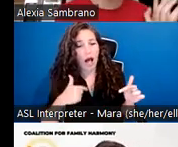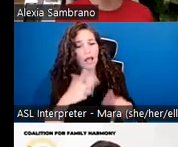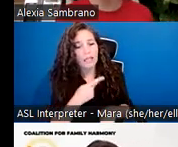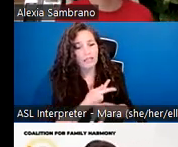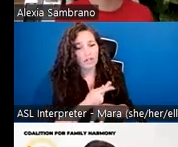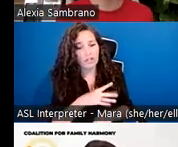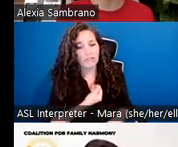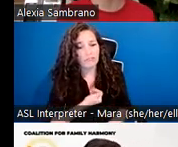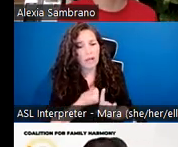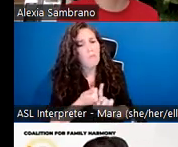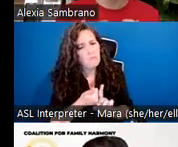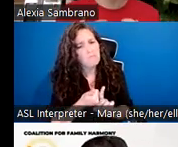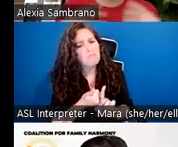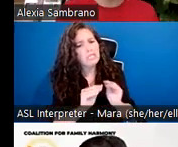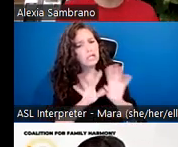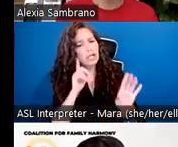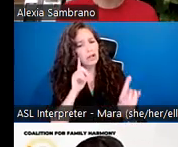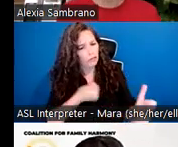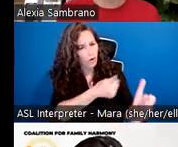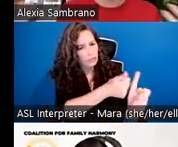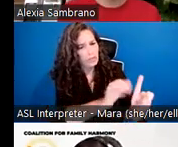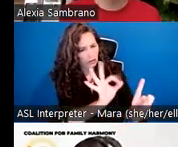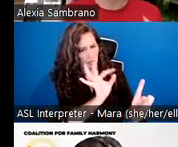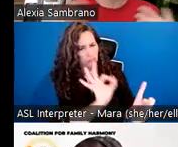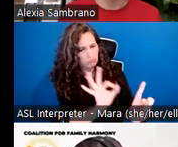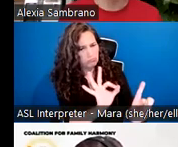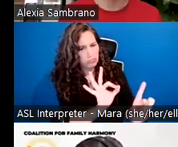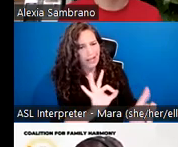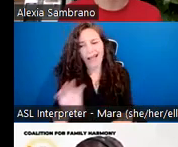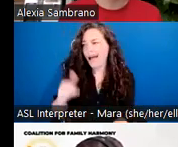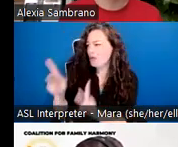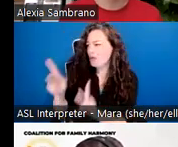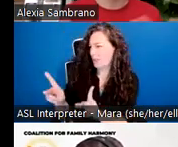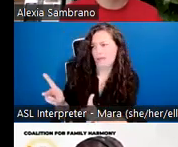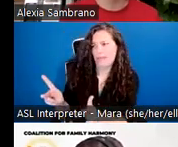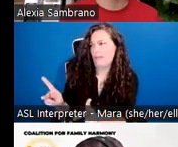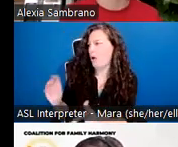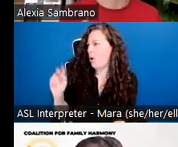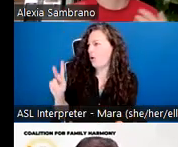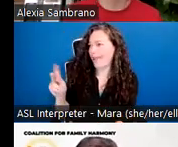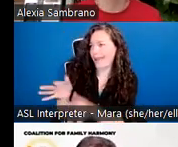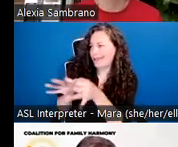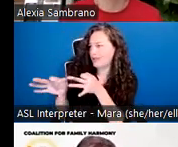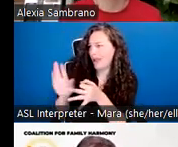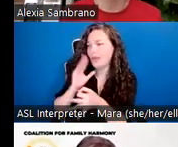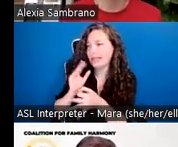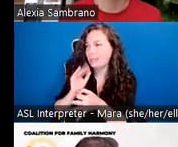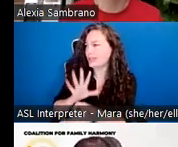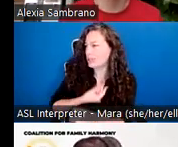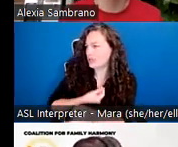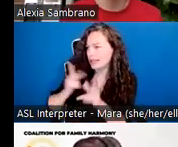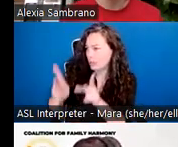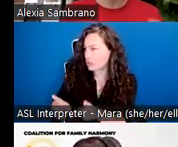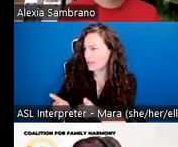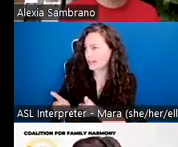right? It might make sense for some people feel comfortable and okay describing their journey as a trans person and their experience as a trans person in